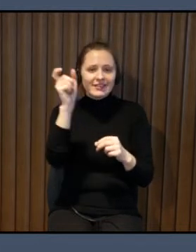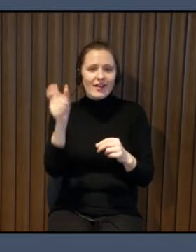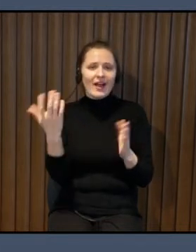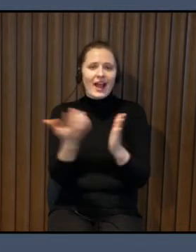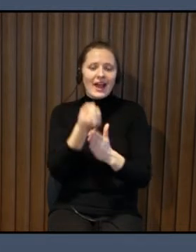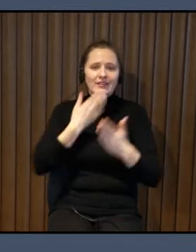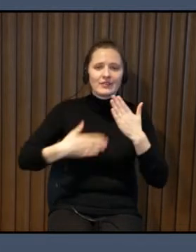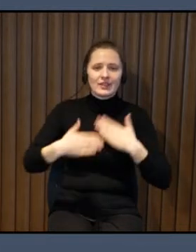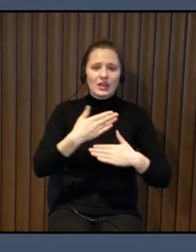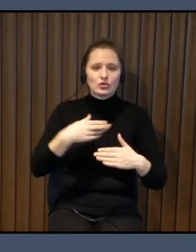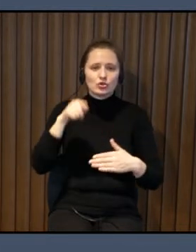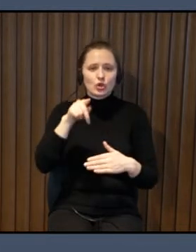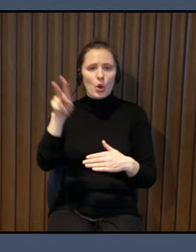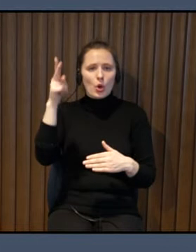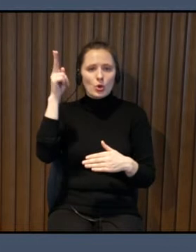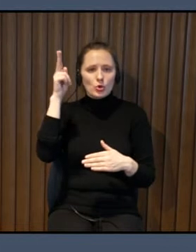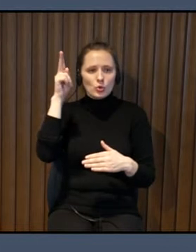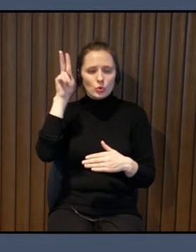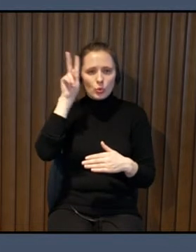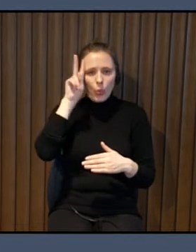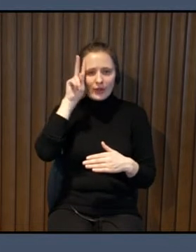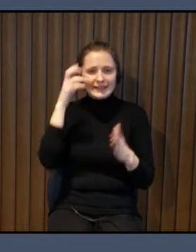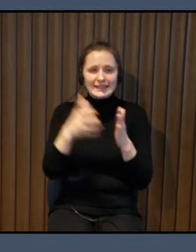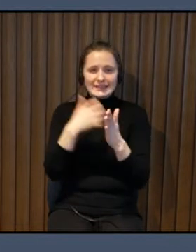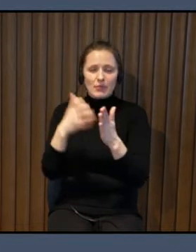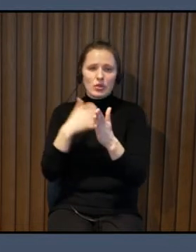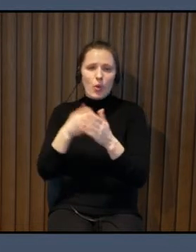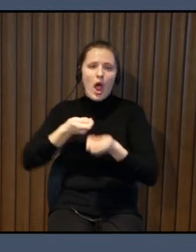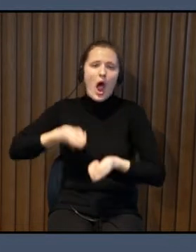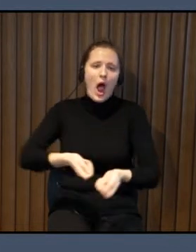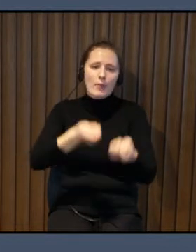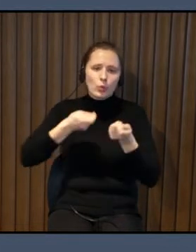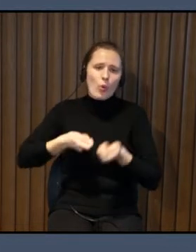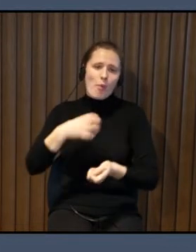provided, but not to all the floors.